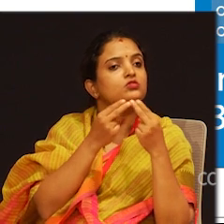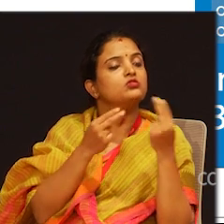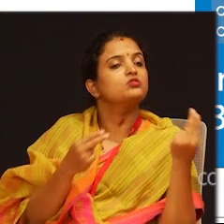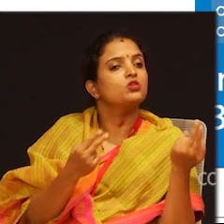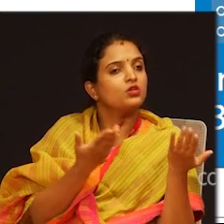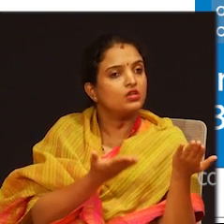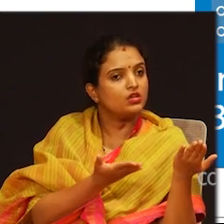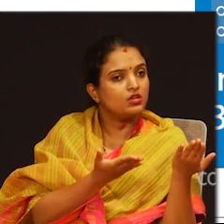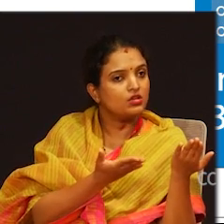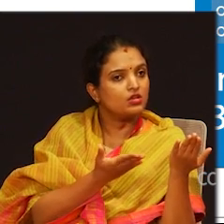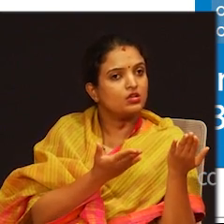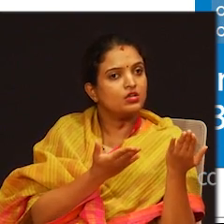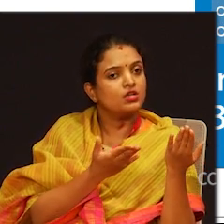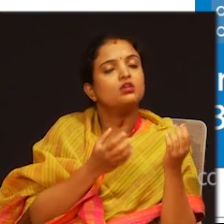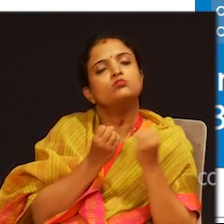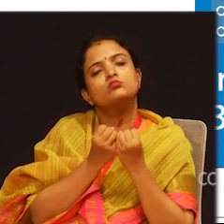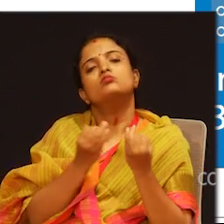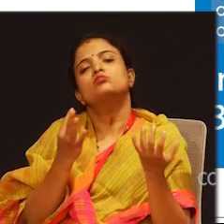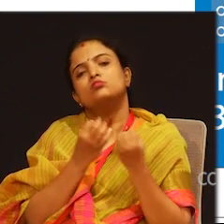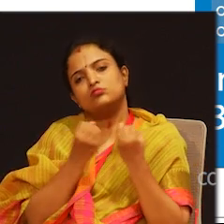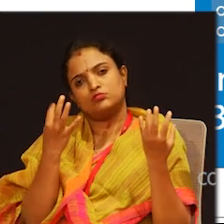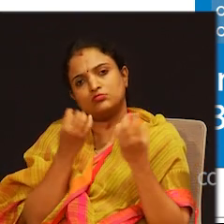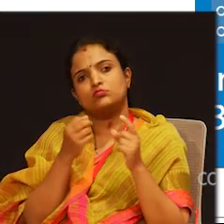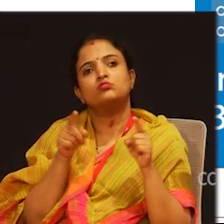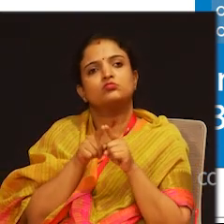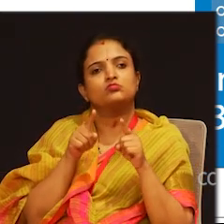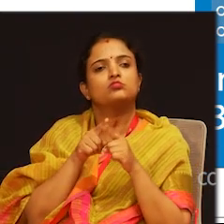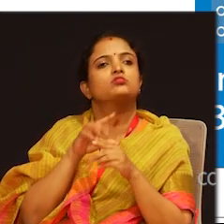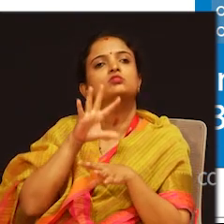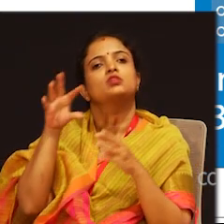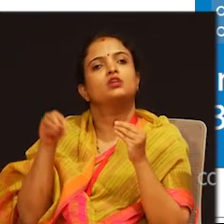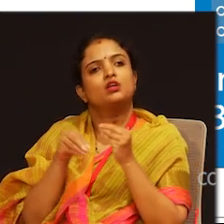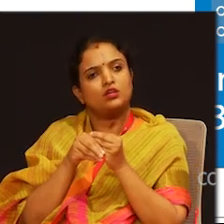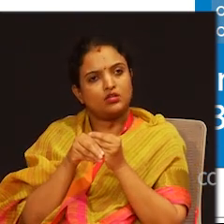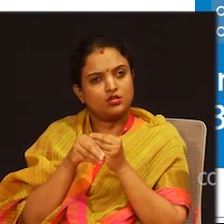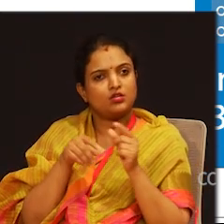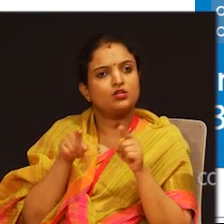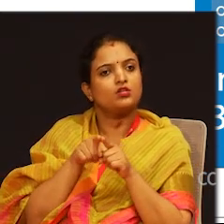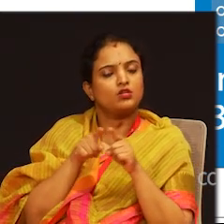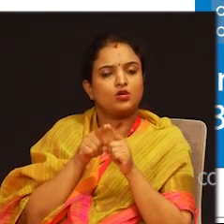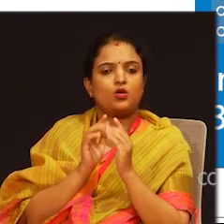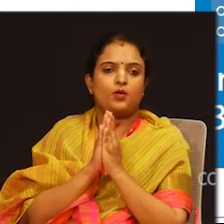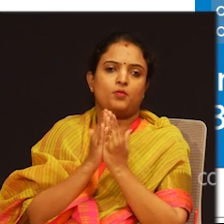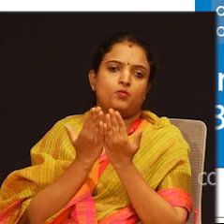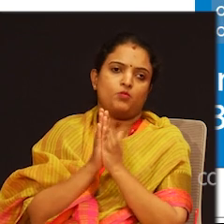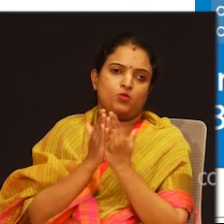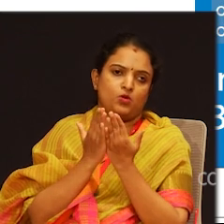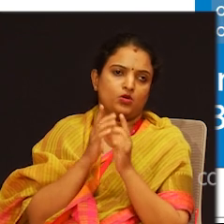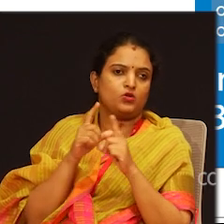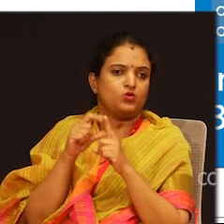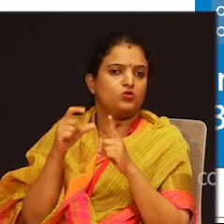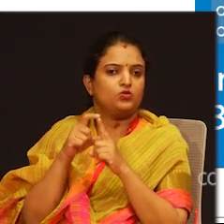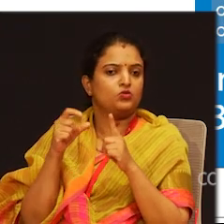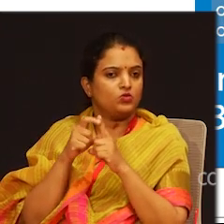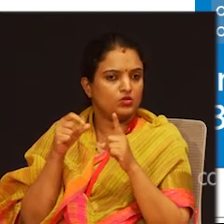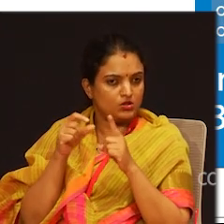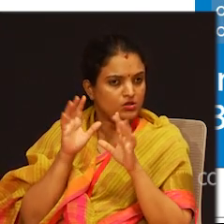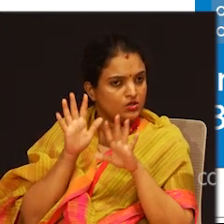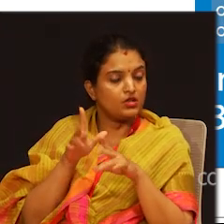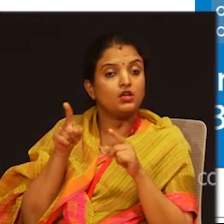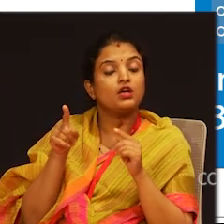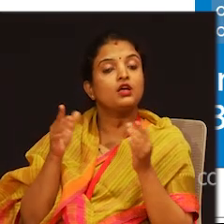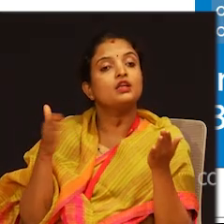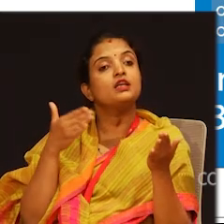story. These and many other features that we added made it a book for all. We made this